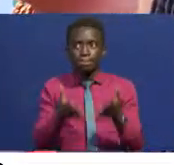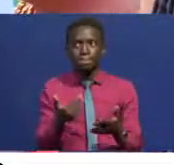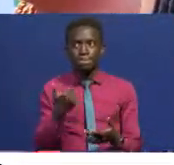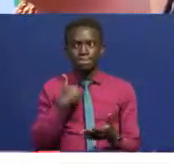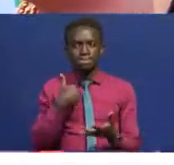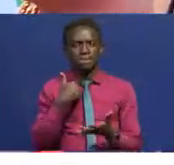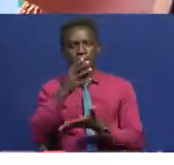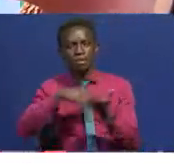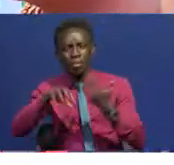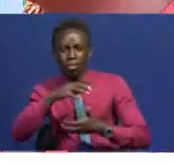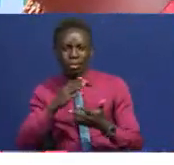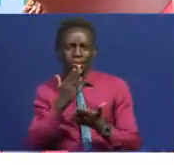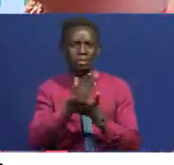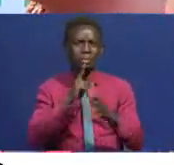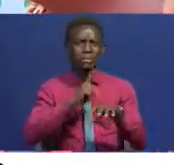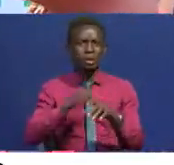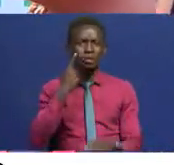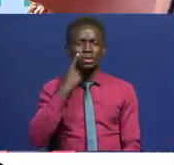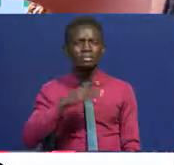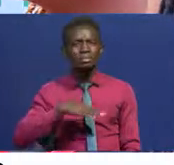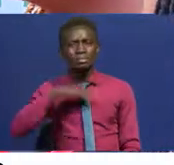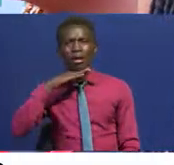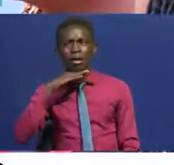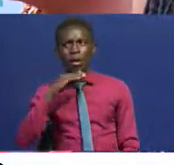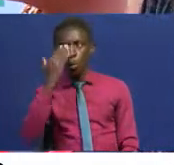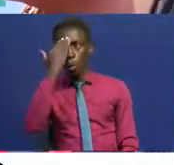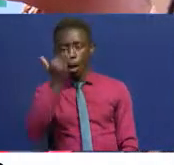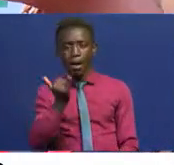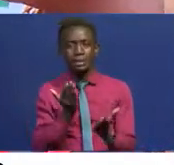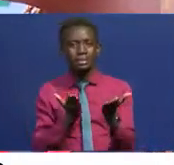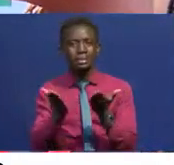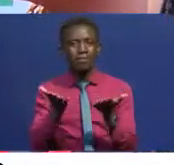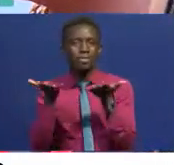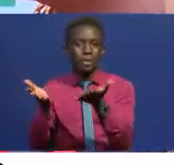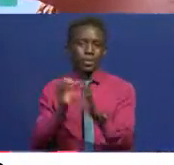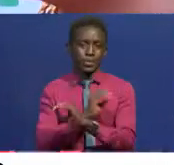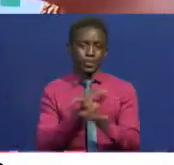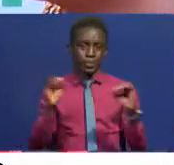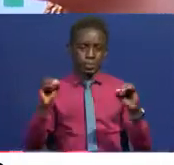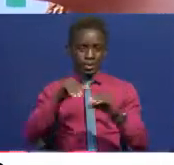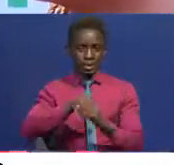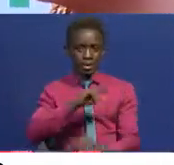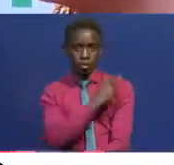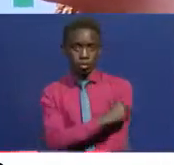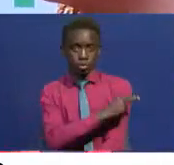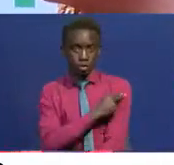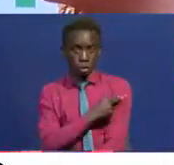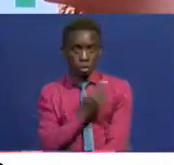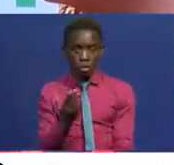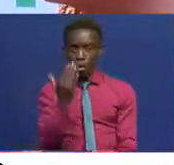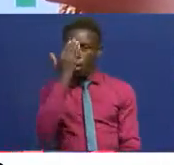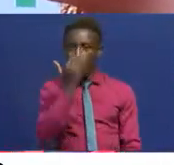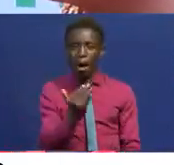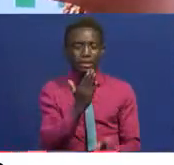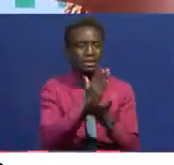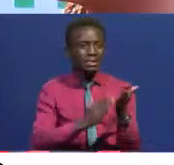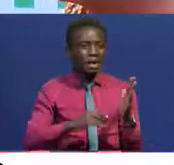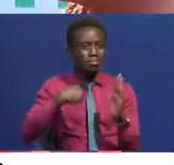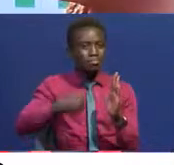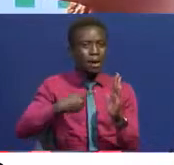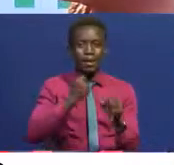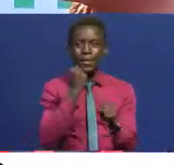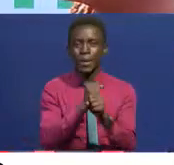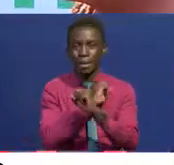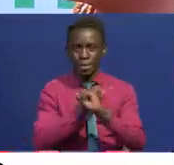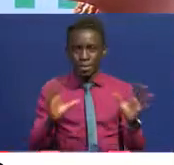even at times fatalities as a result of services not being available in facilities because of non-functional equipment. The